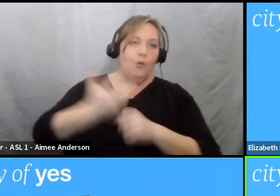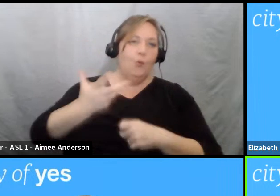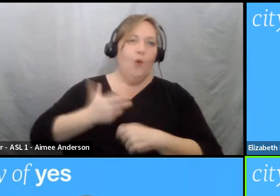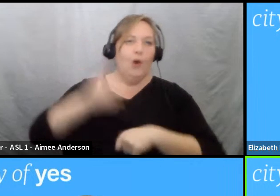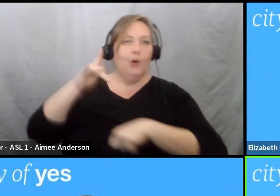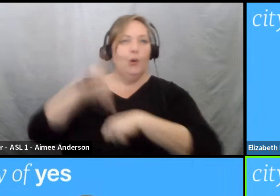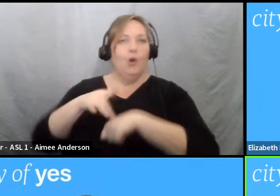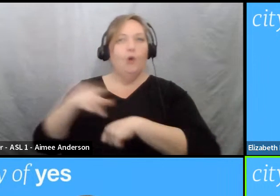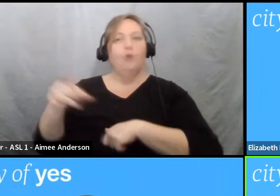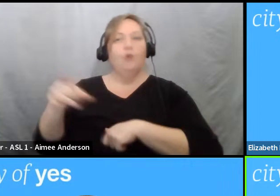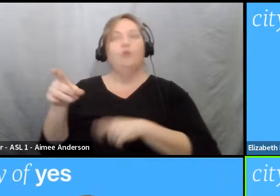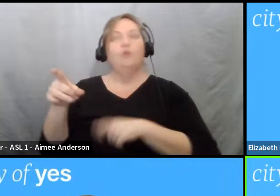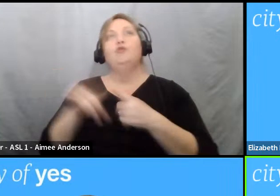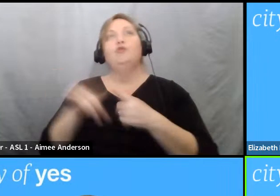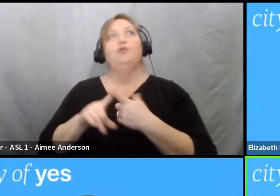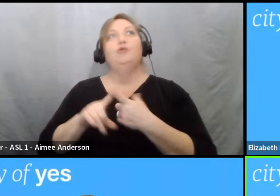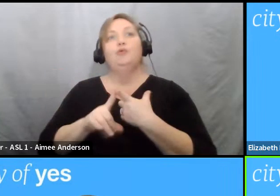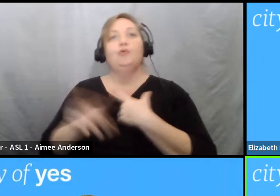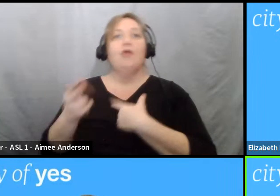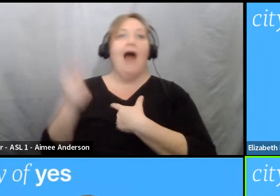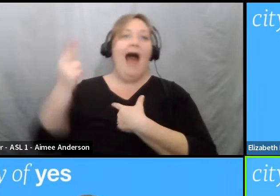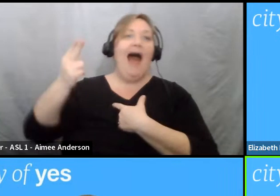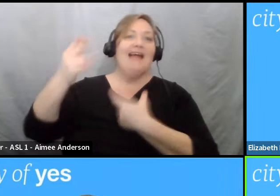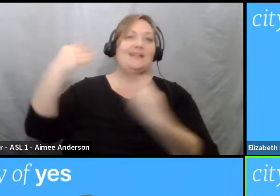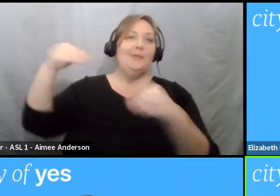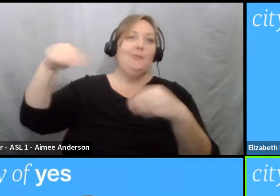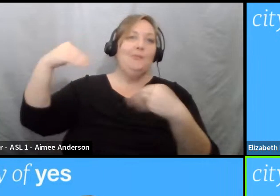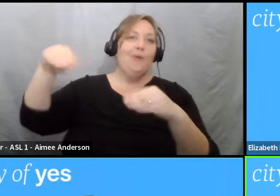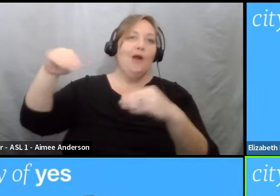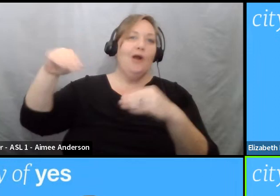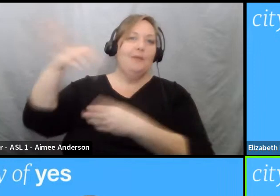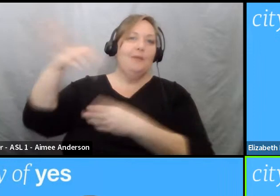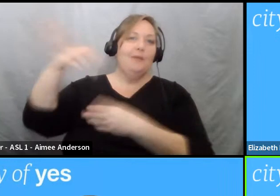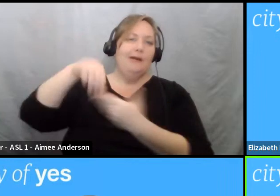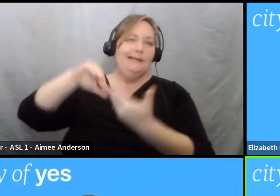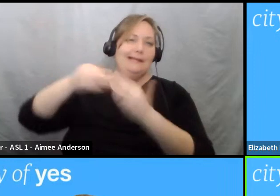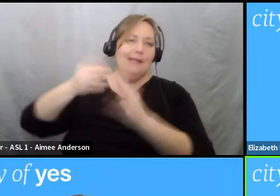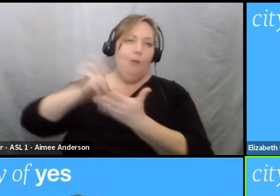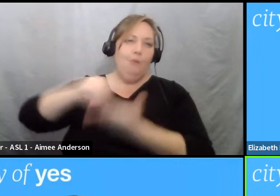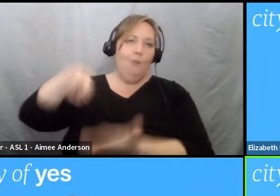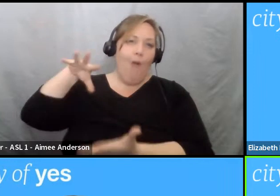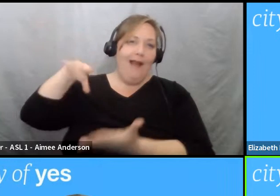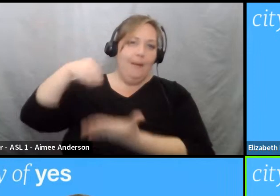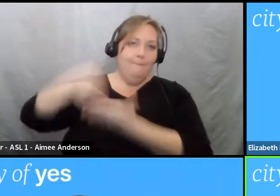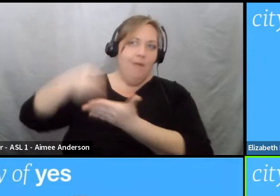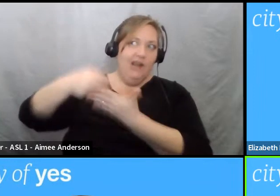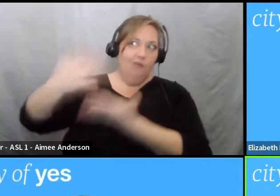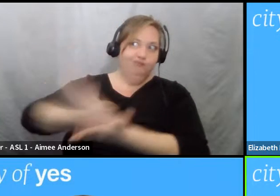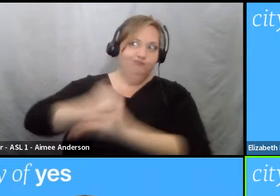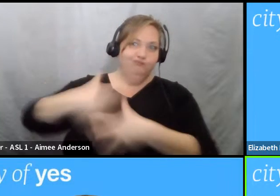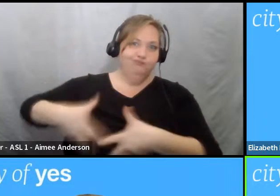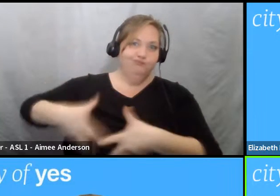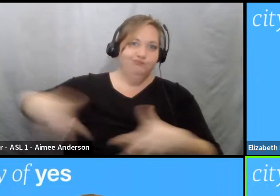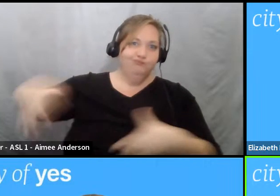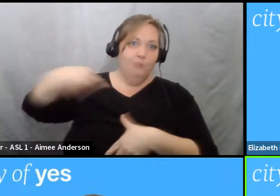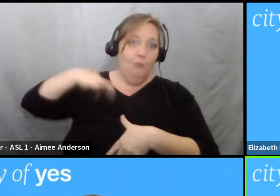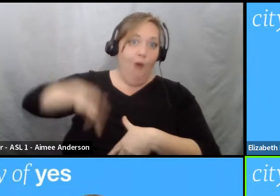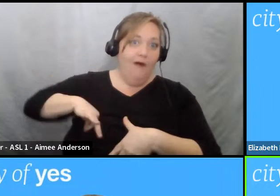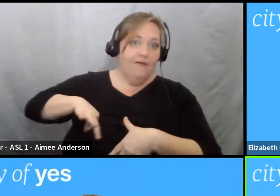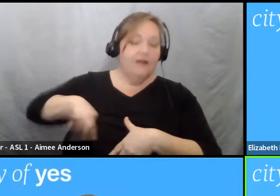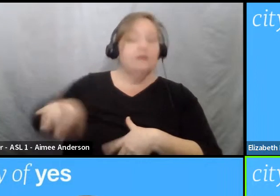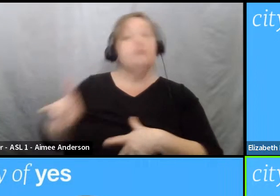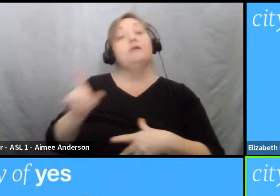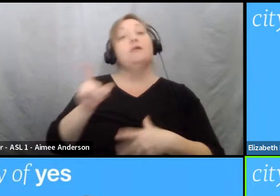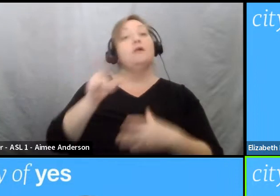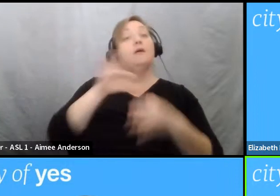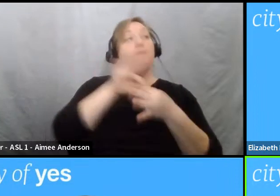to the highest market places, parts of the city where, the most money to be made. And based on what we've